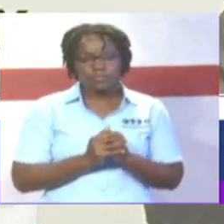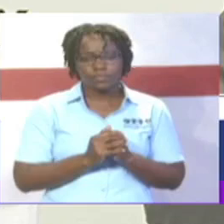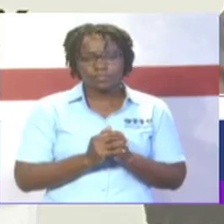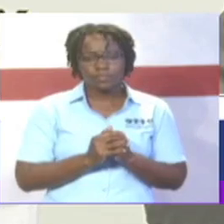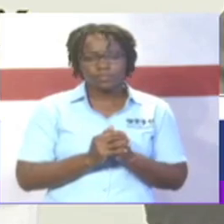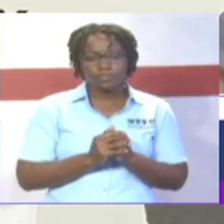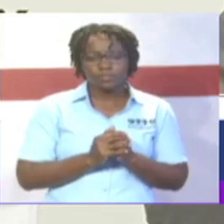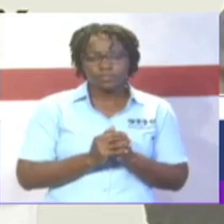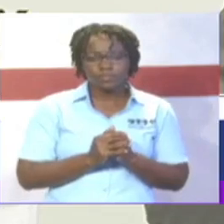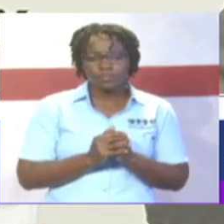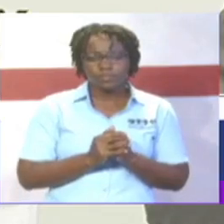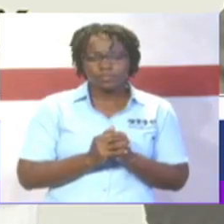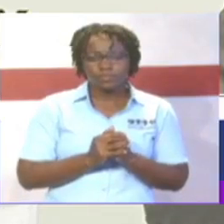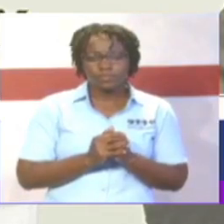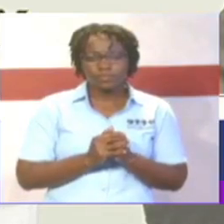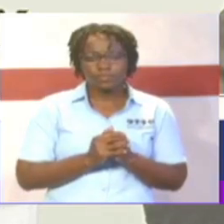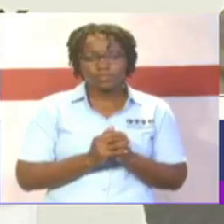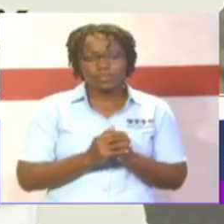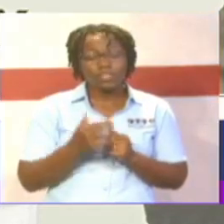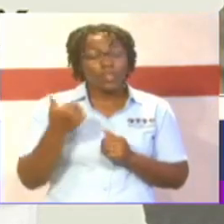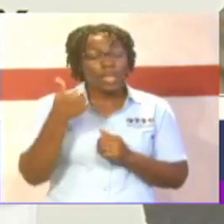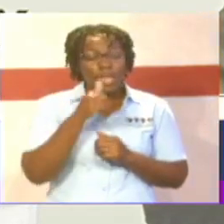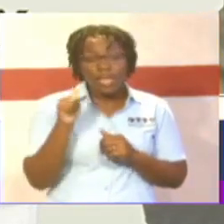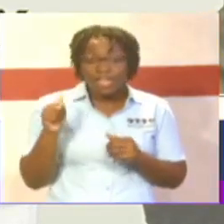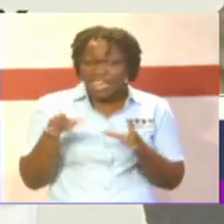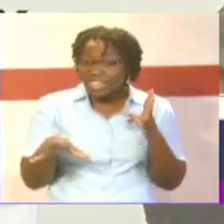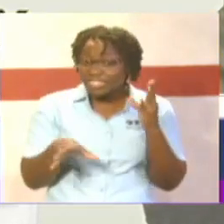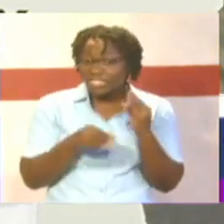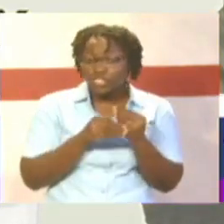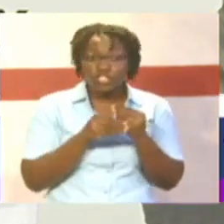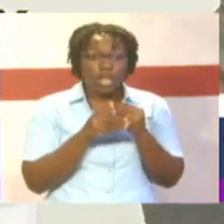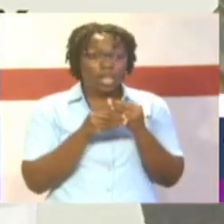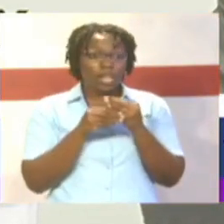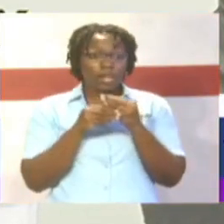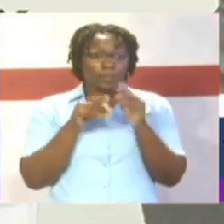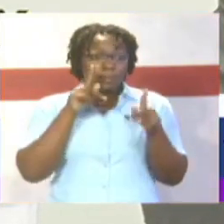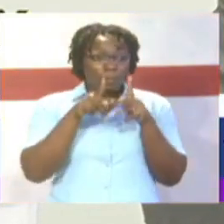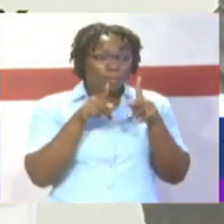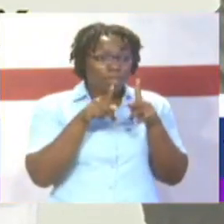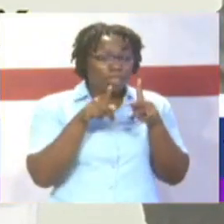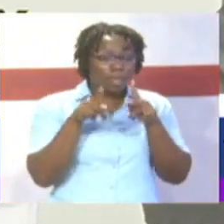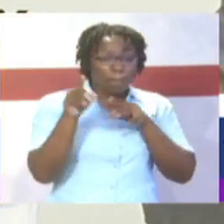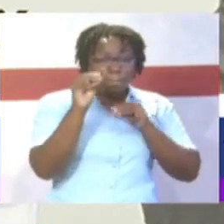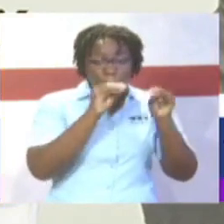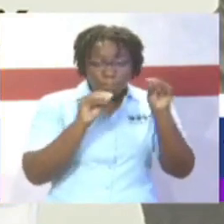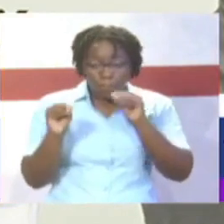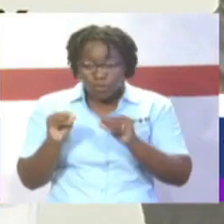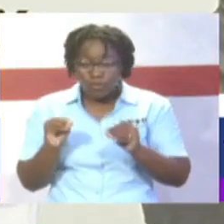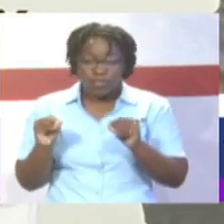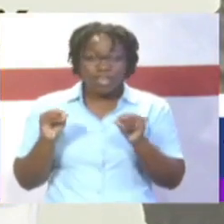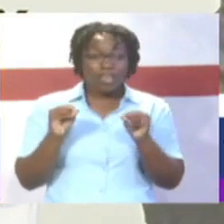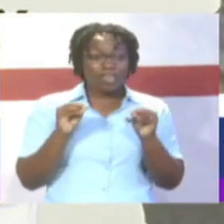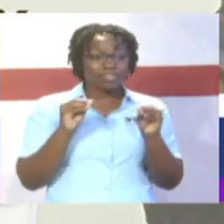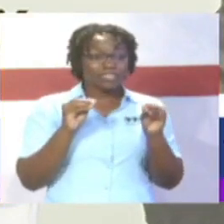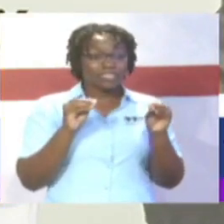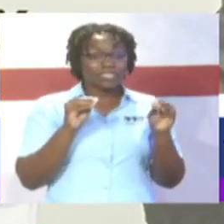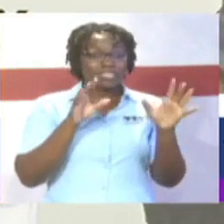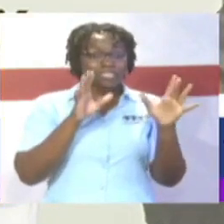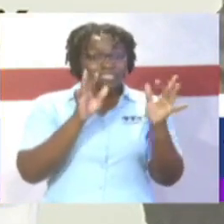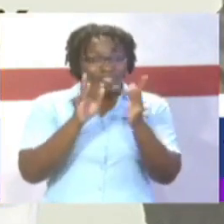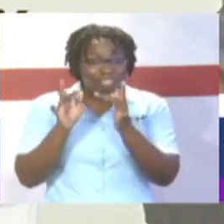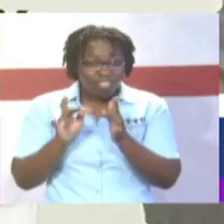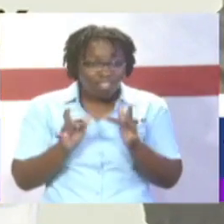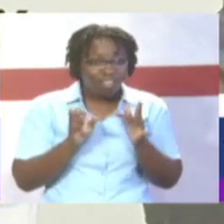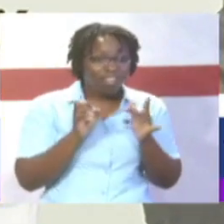and mixing of people will contribute to the additional risk of increased rates of transmission. And the only things